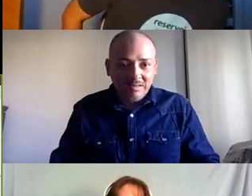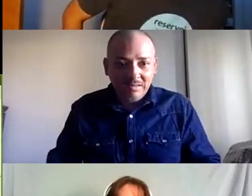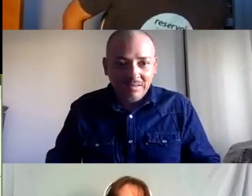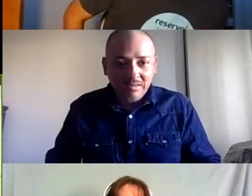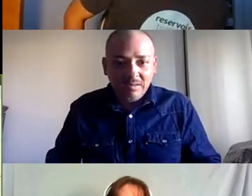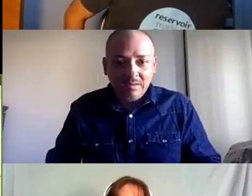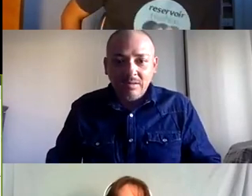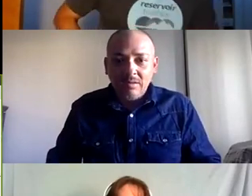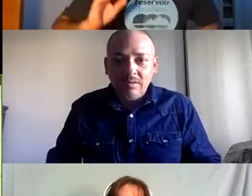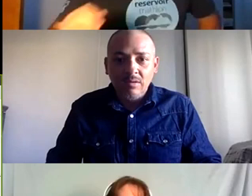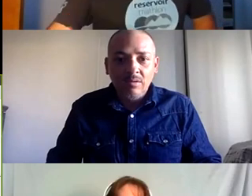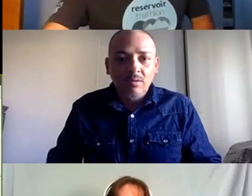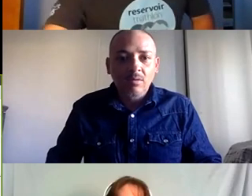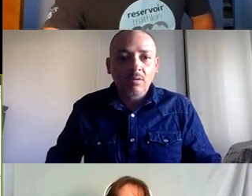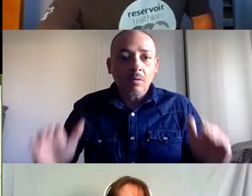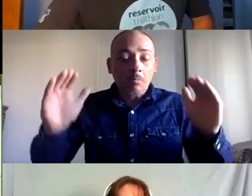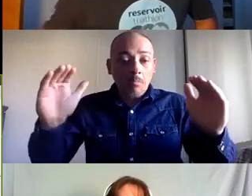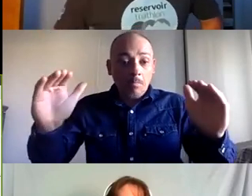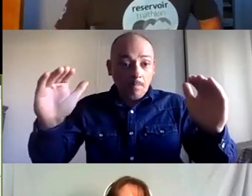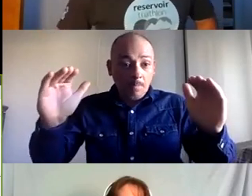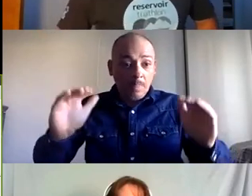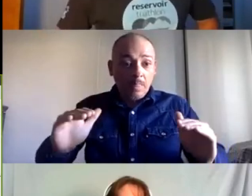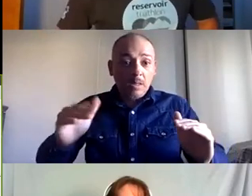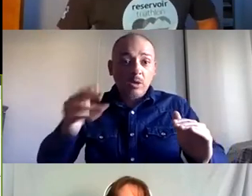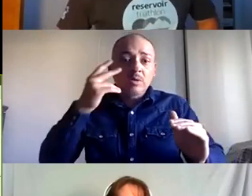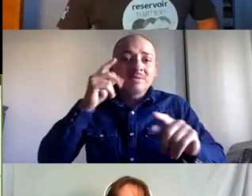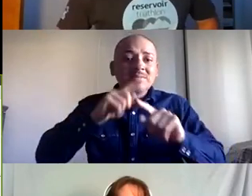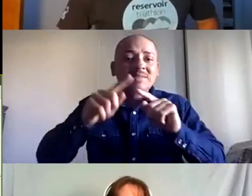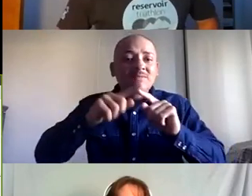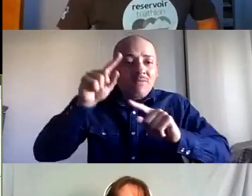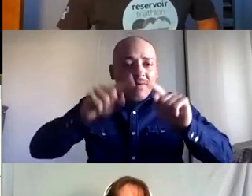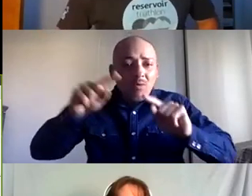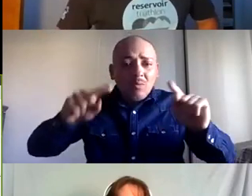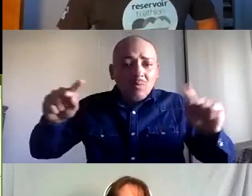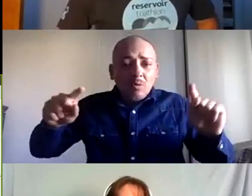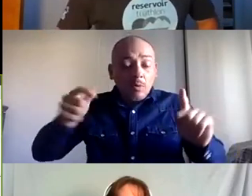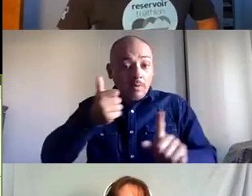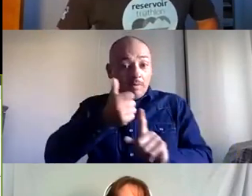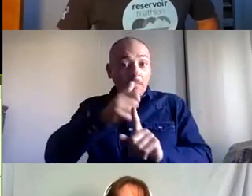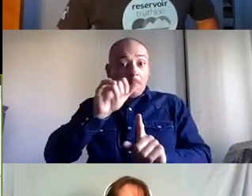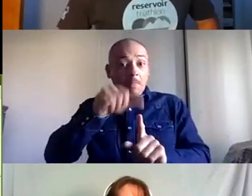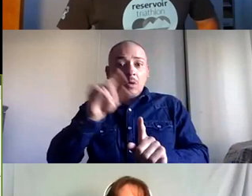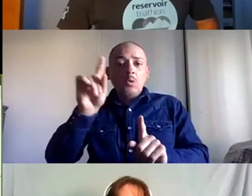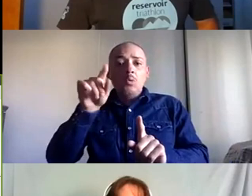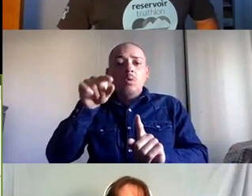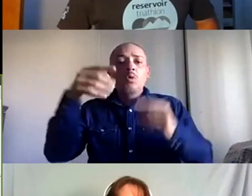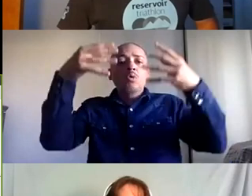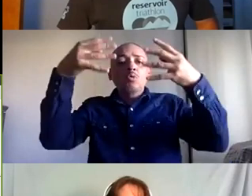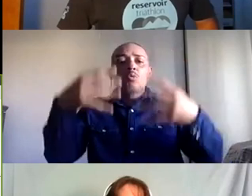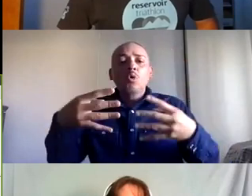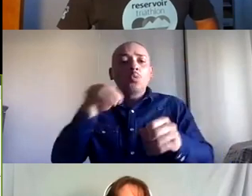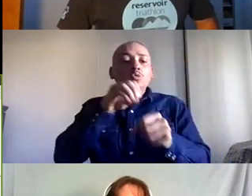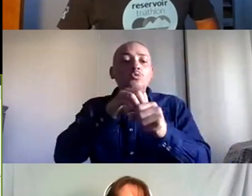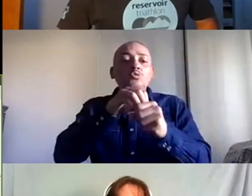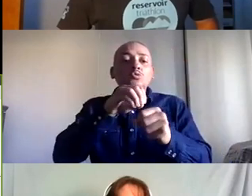Below that, you see all the stack variables. That's where the code is basically storing all